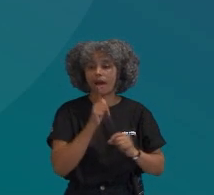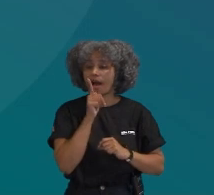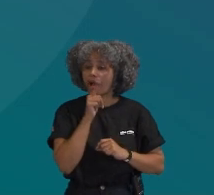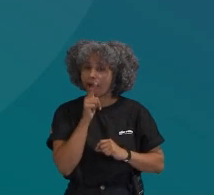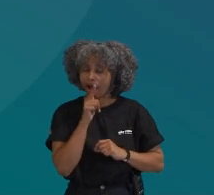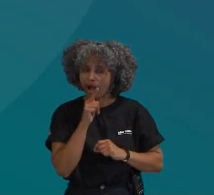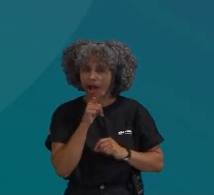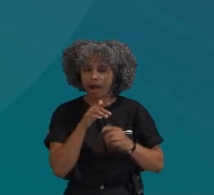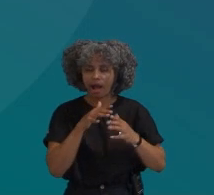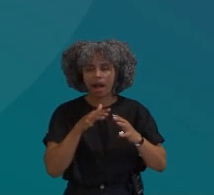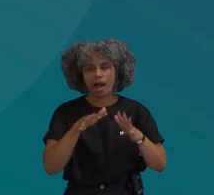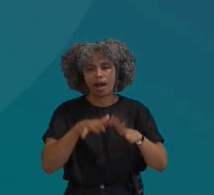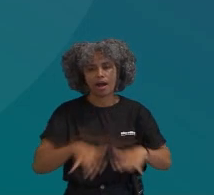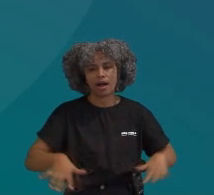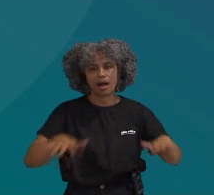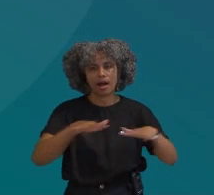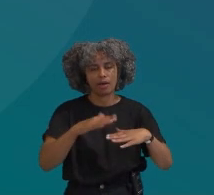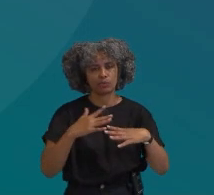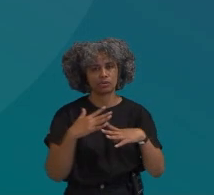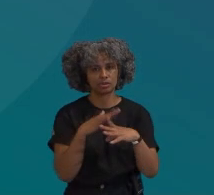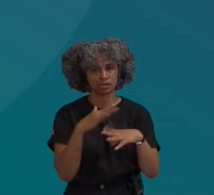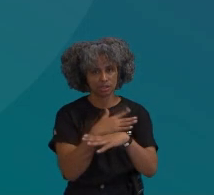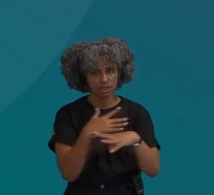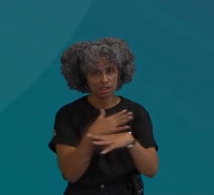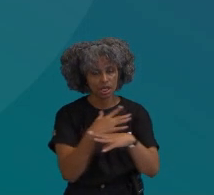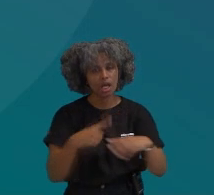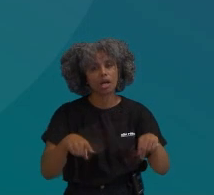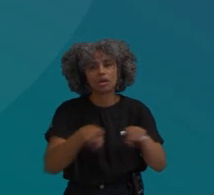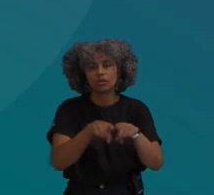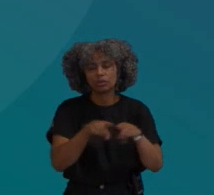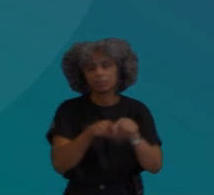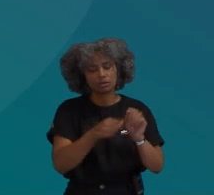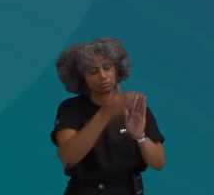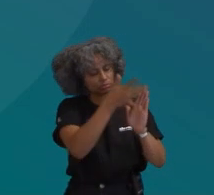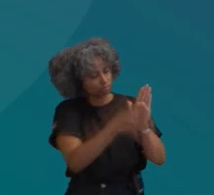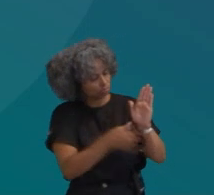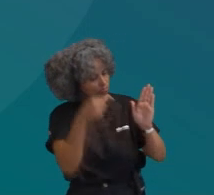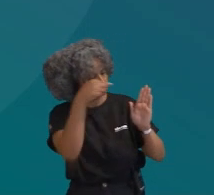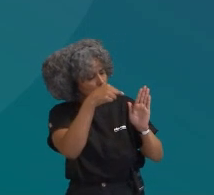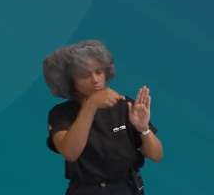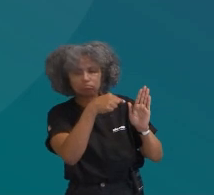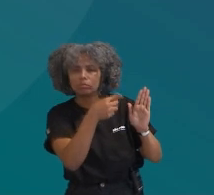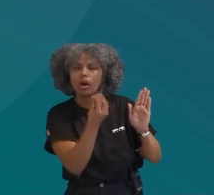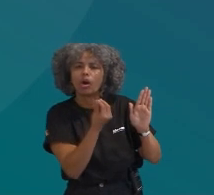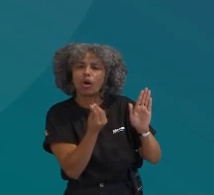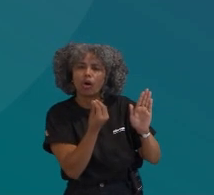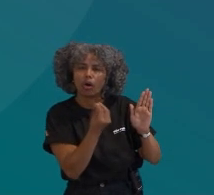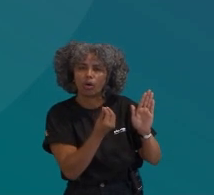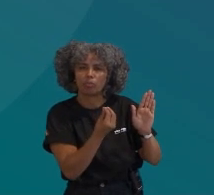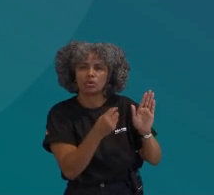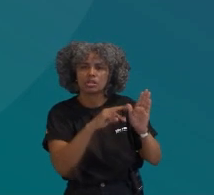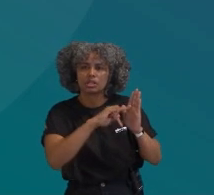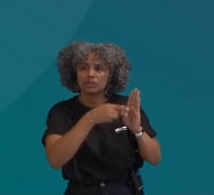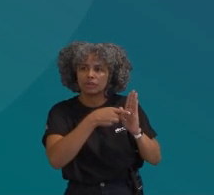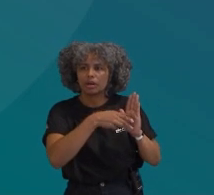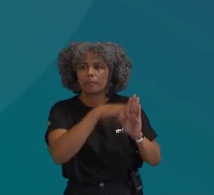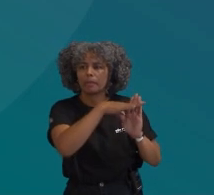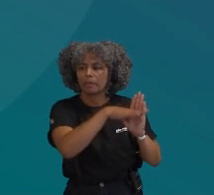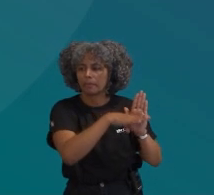line departments, especially from the engineering, the stormwater management departments, together with